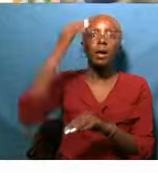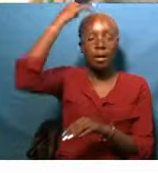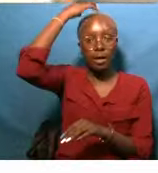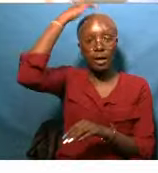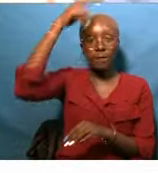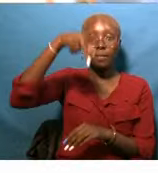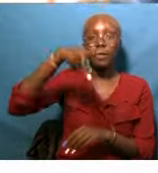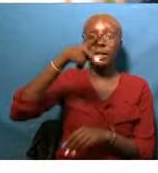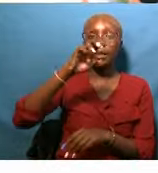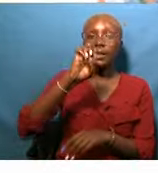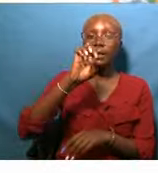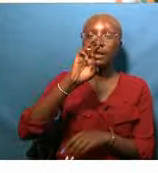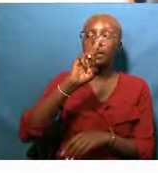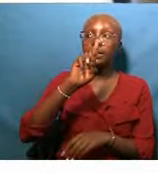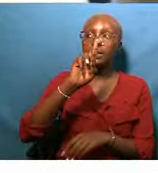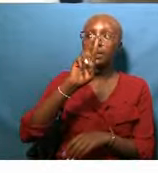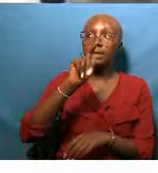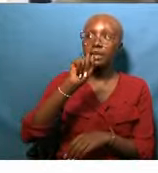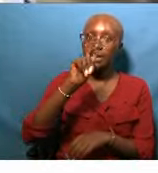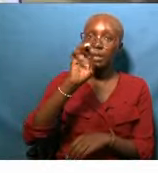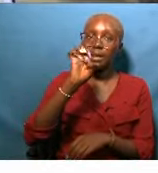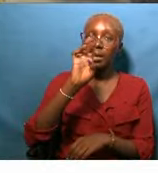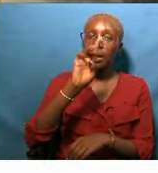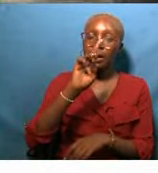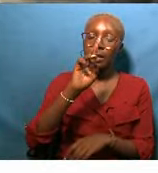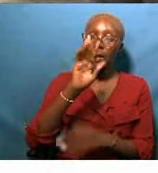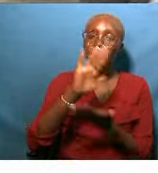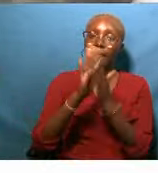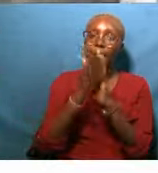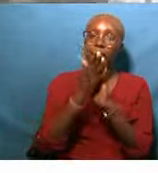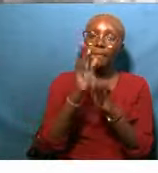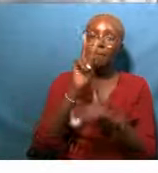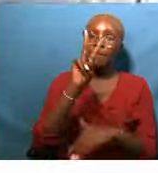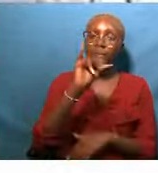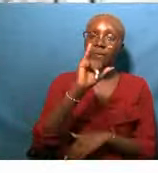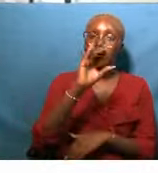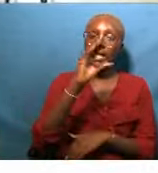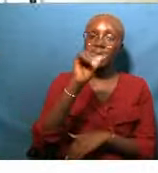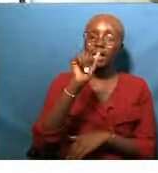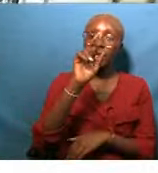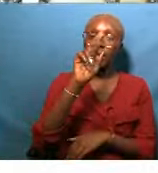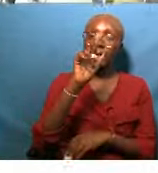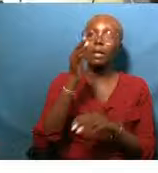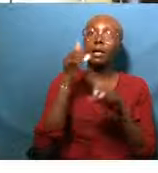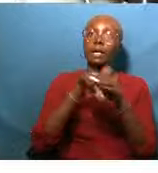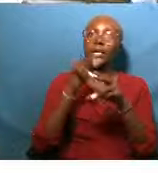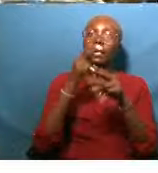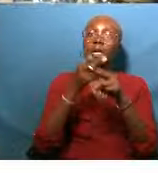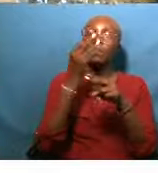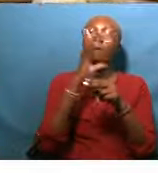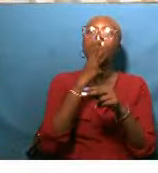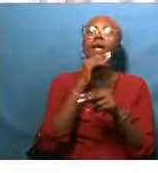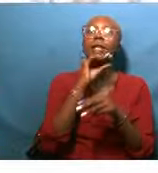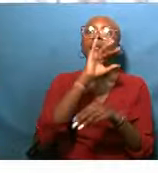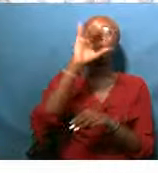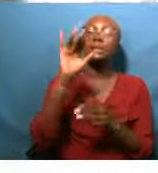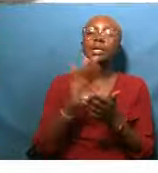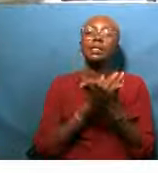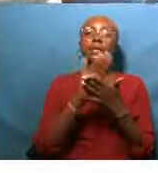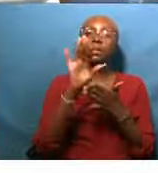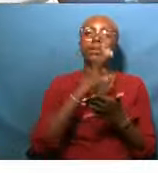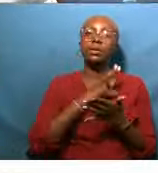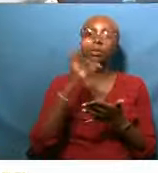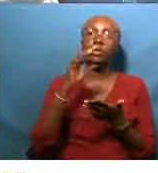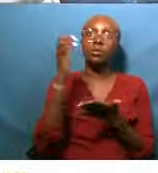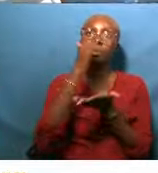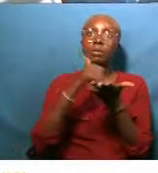Adolua, now the Vicar General of the Diocese of All Saints, in the name of God, the Father, the Son, and the Holy Spirit.